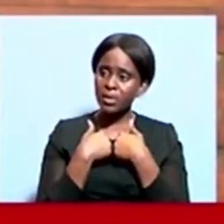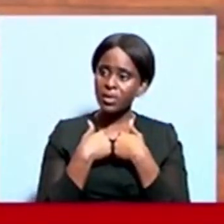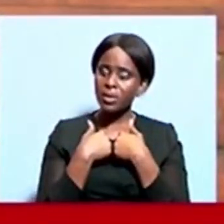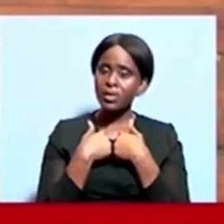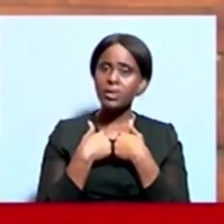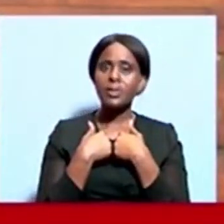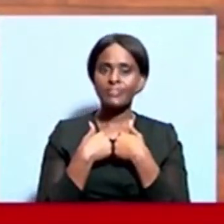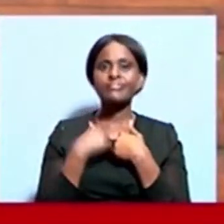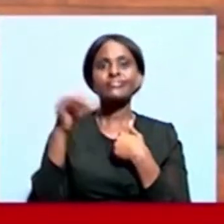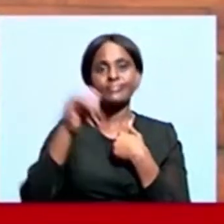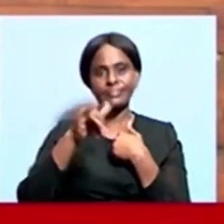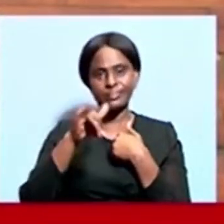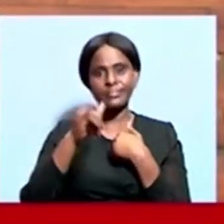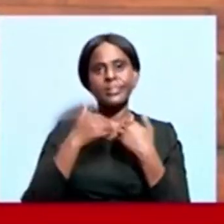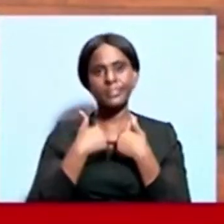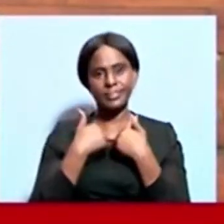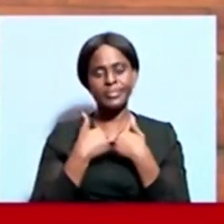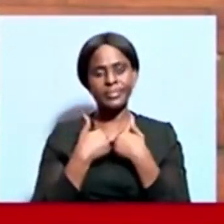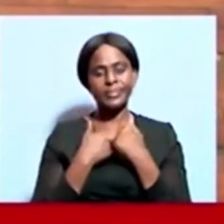Yes.